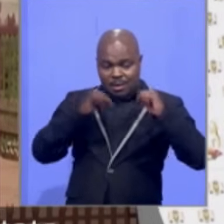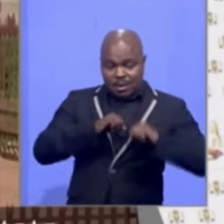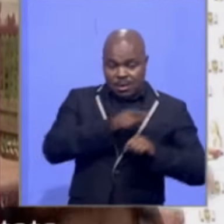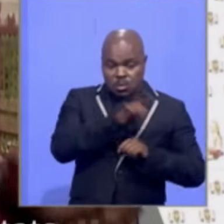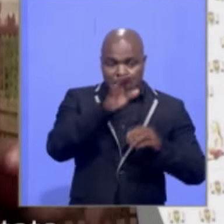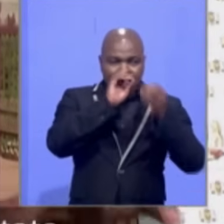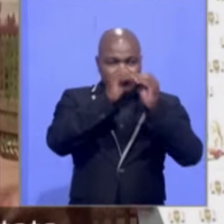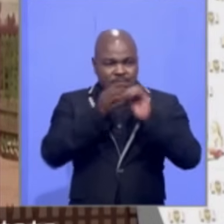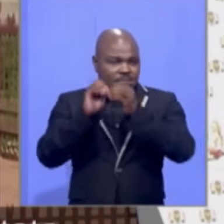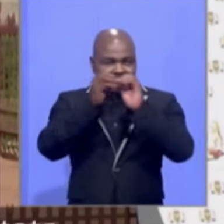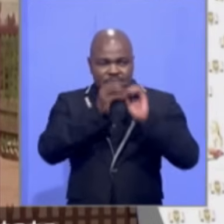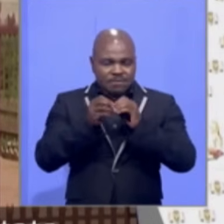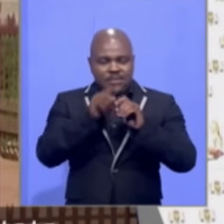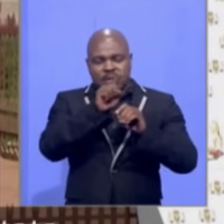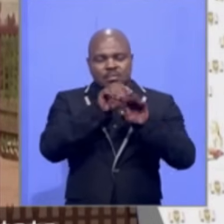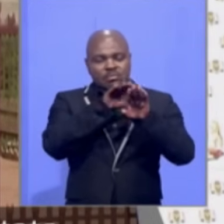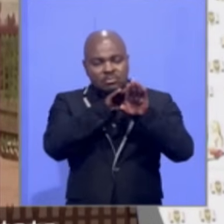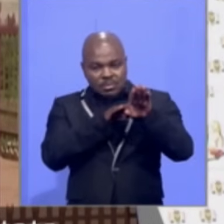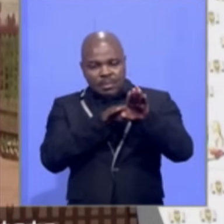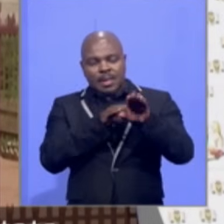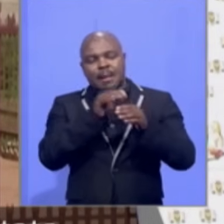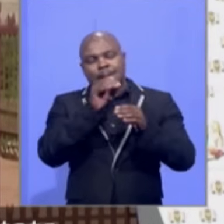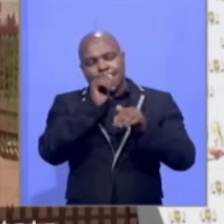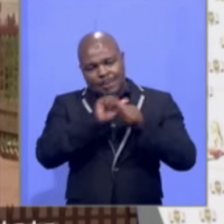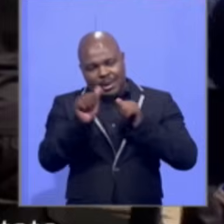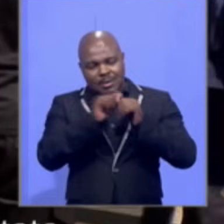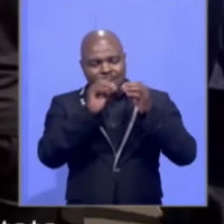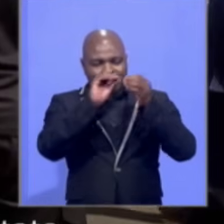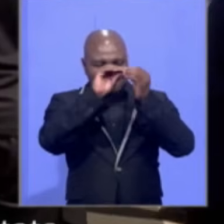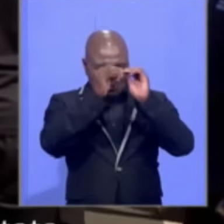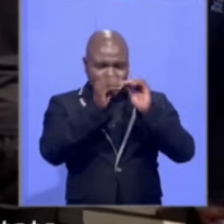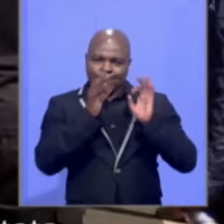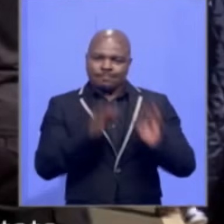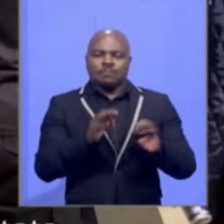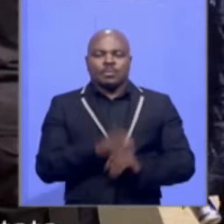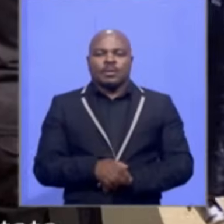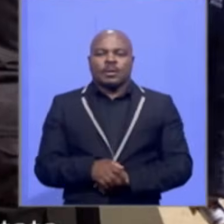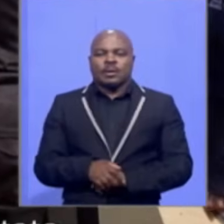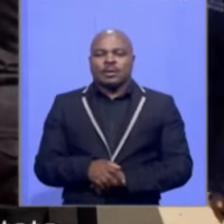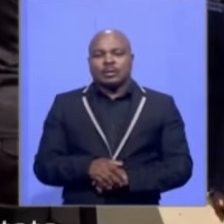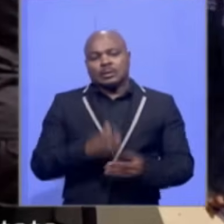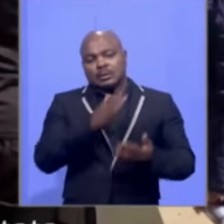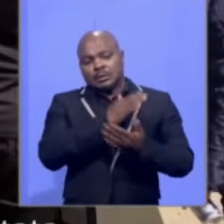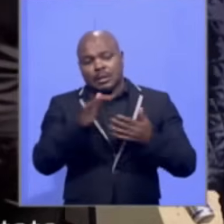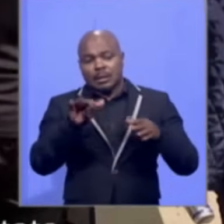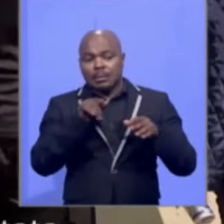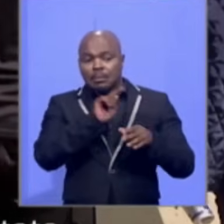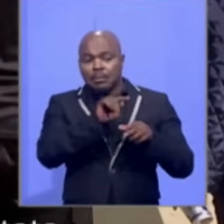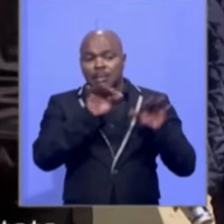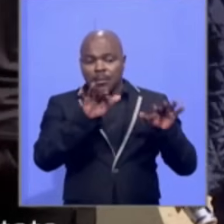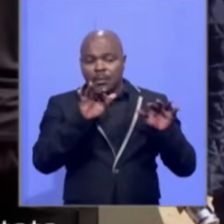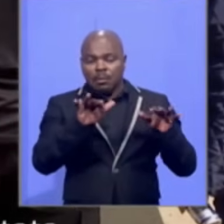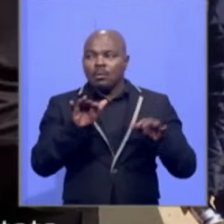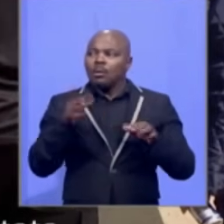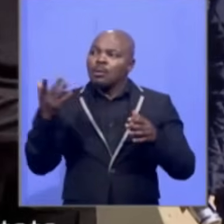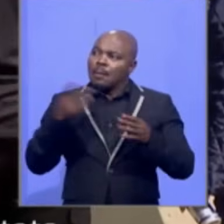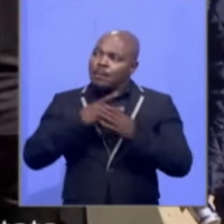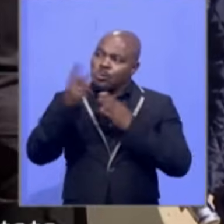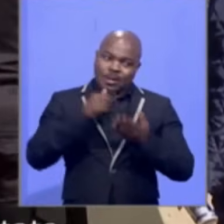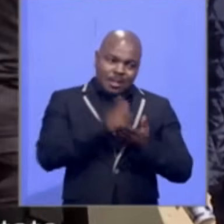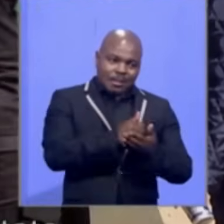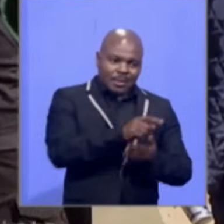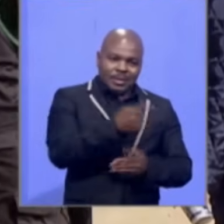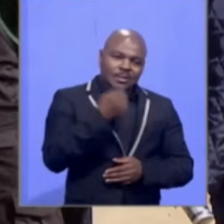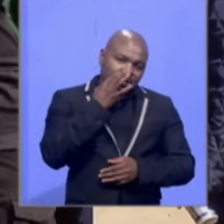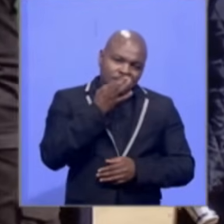sebetsa dijareteng tse hore ho tlamehile phoso tseo di lokiswe hanghang. Ba unang molemo projekeng ena ba kgothaleditswe ho itlhahisa